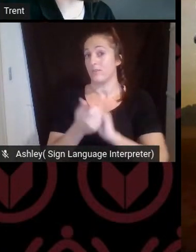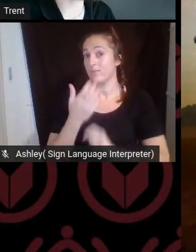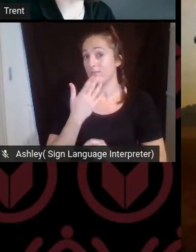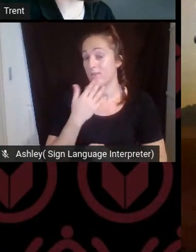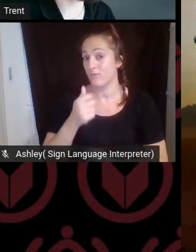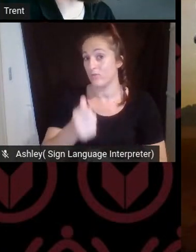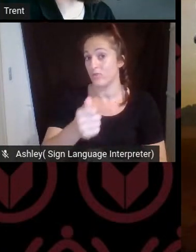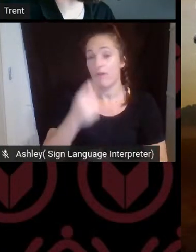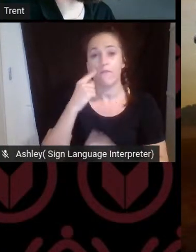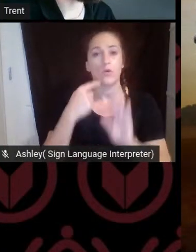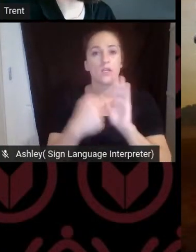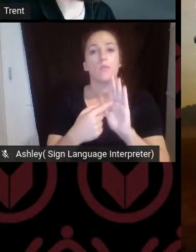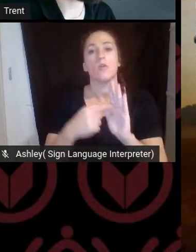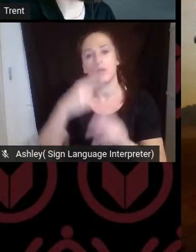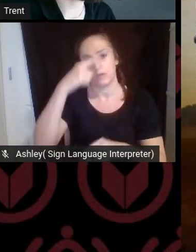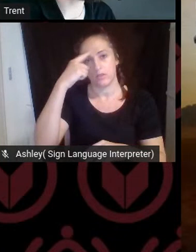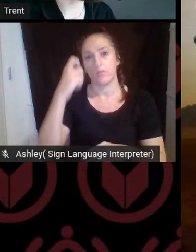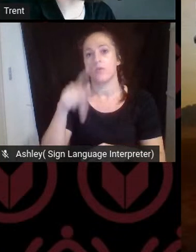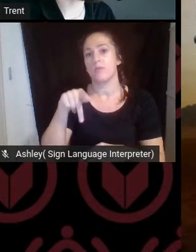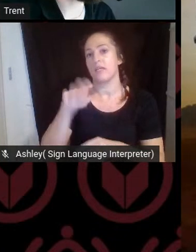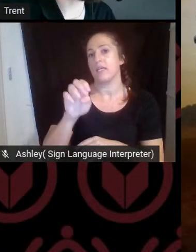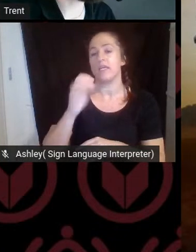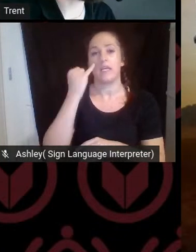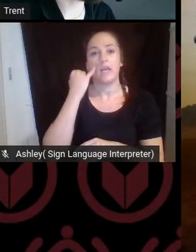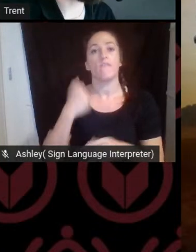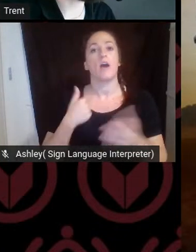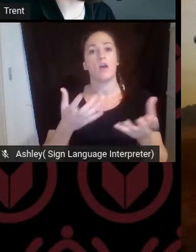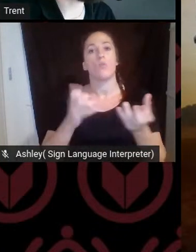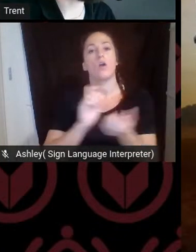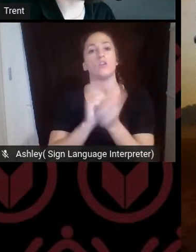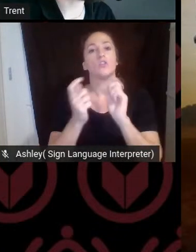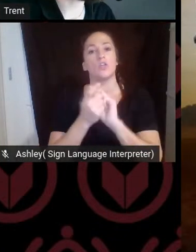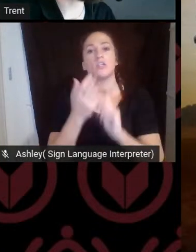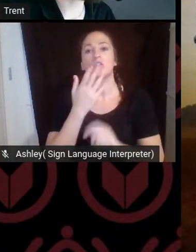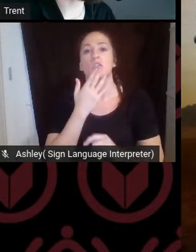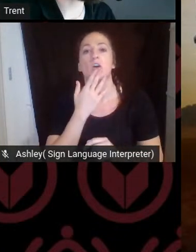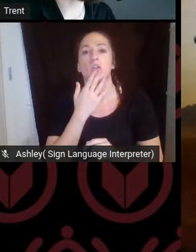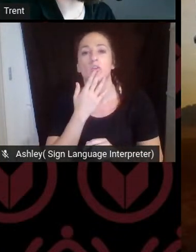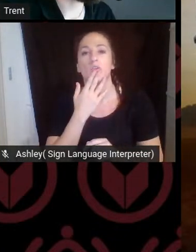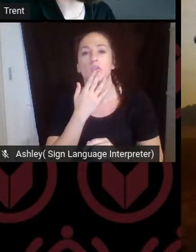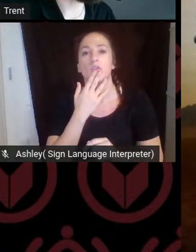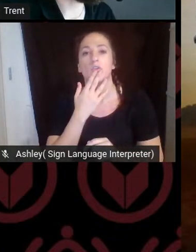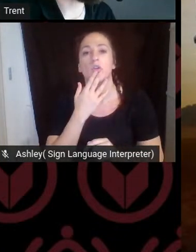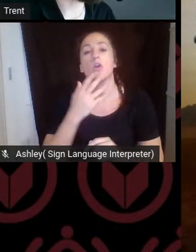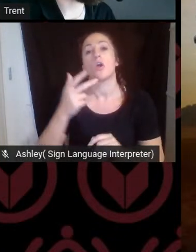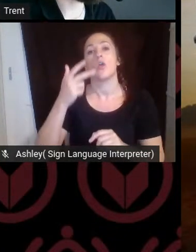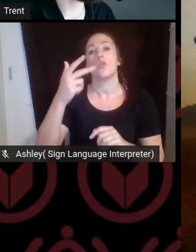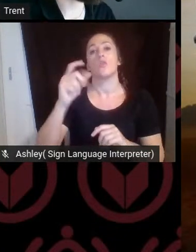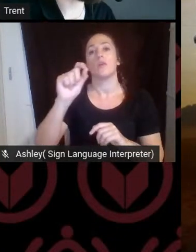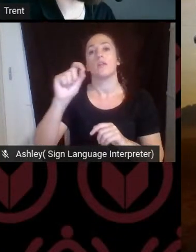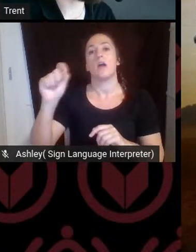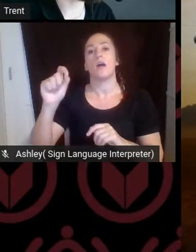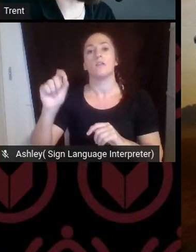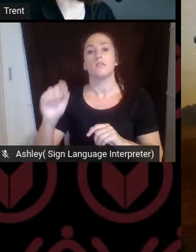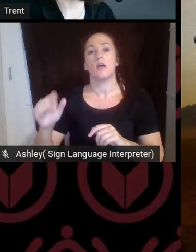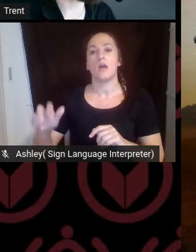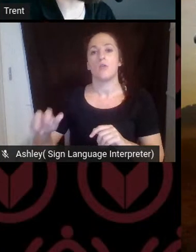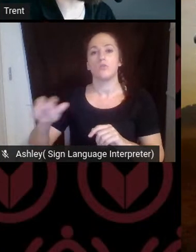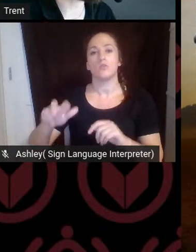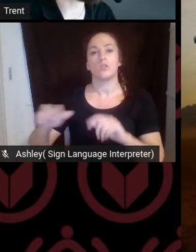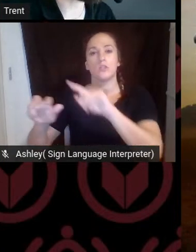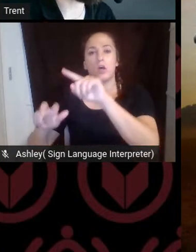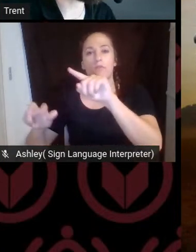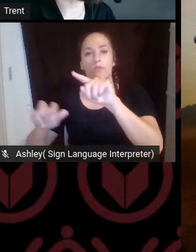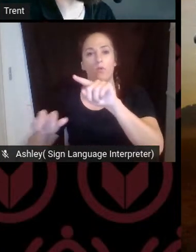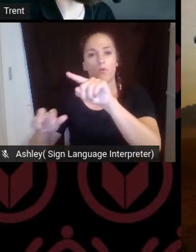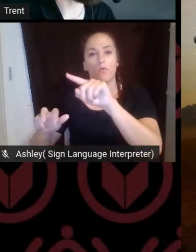for example, Summer PD, if I wanted to change the color, I would just hover over those three dots right there, and then I can change the label color